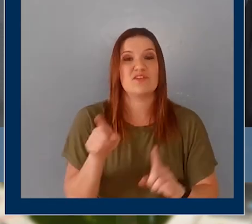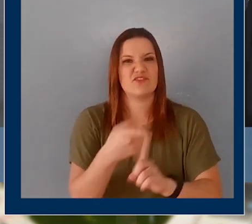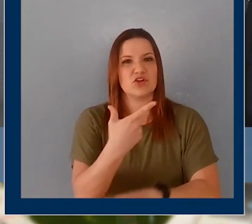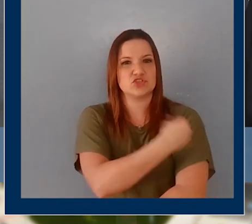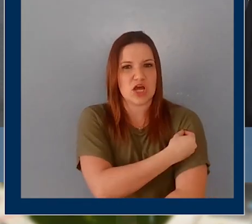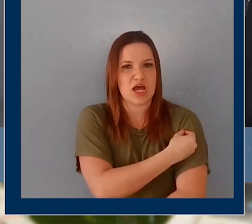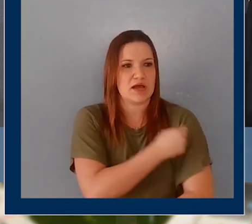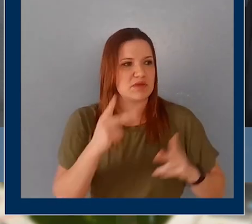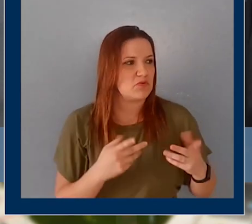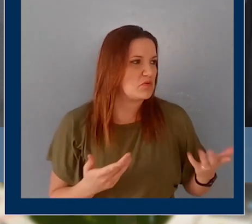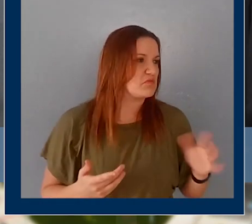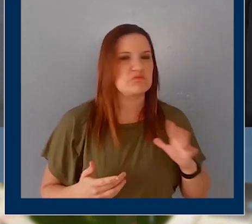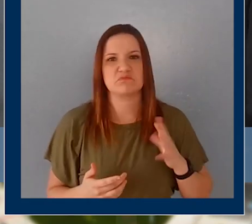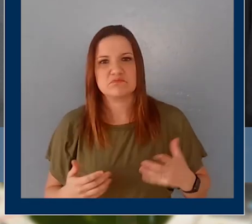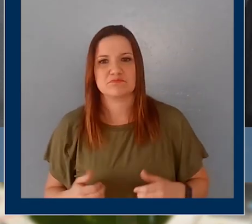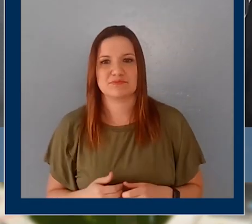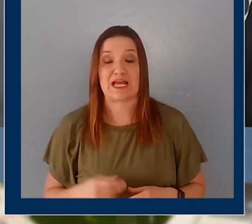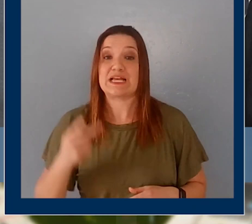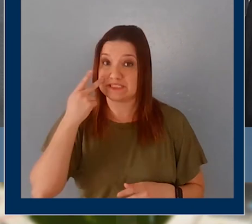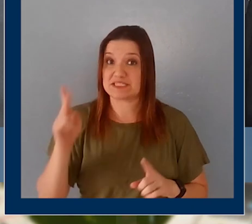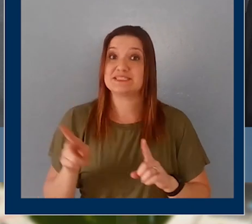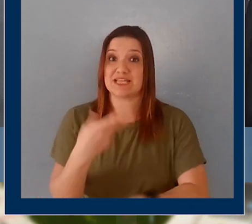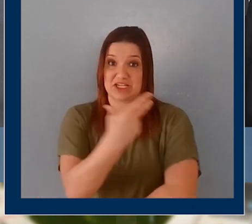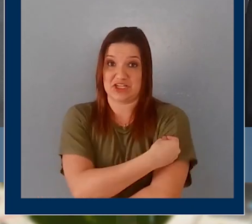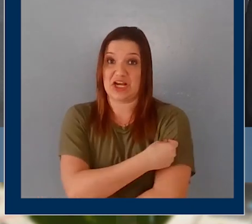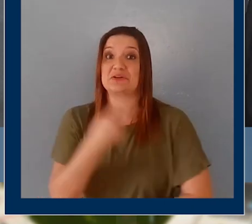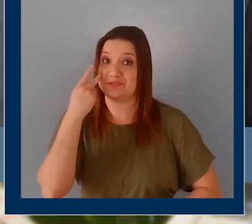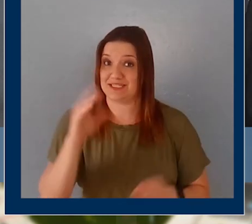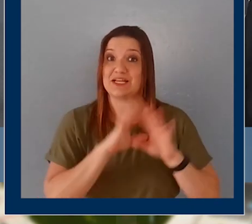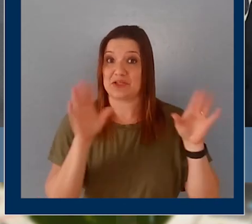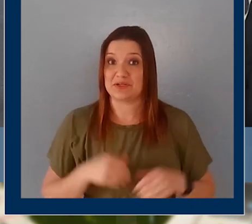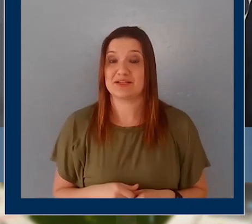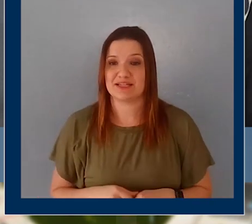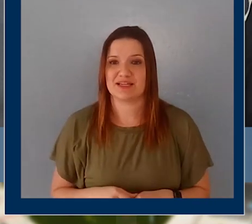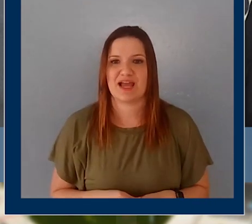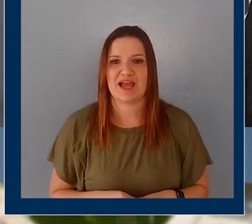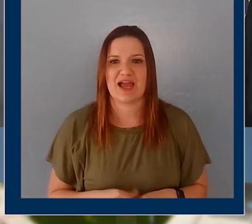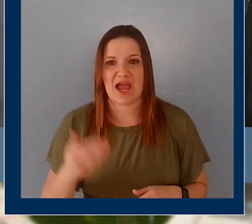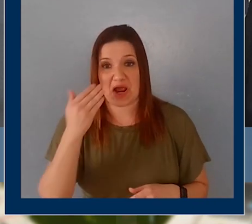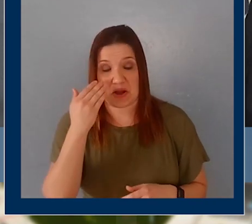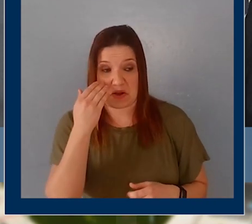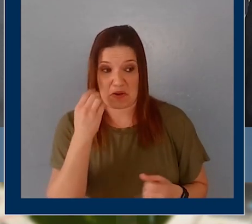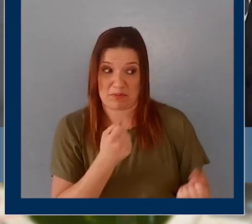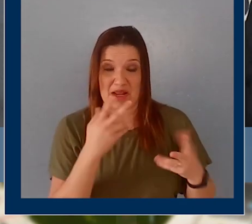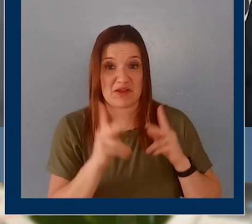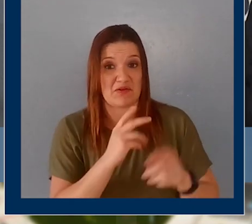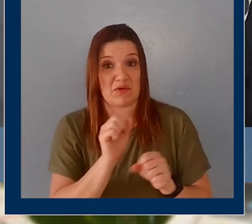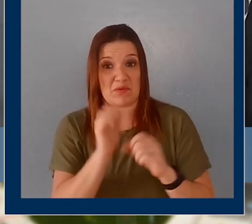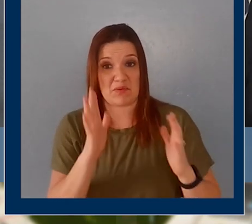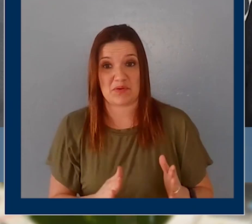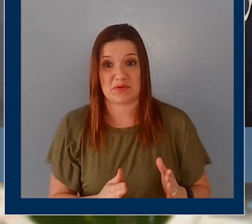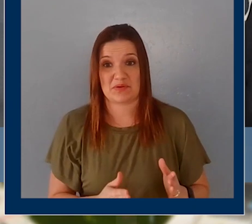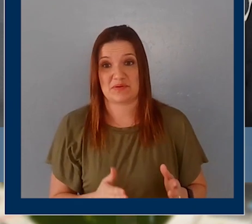our employees, just talked to one of my colleagues who was hit really hard. It hit